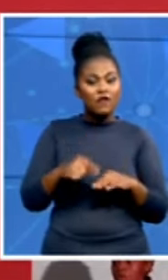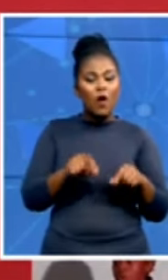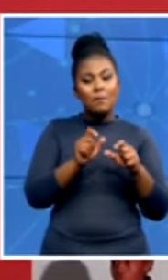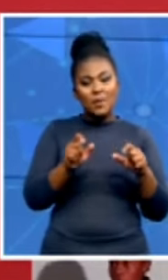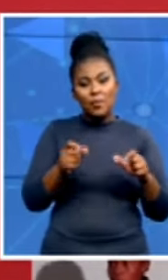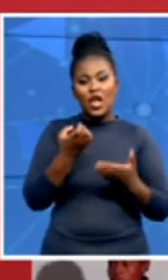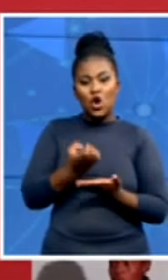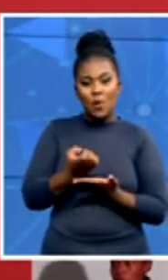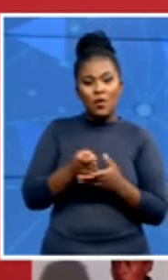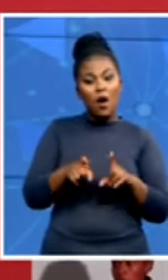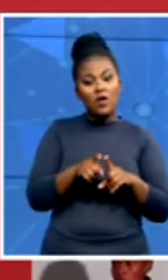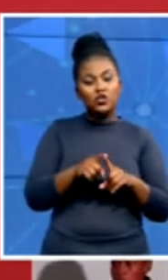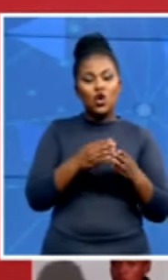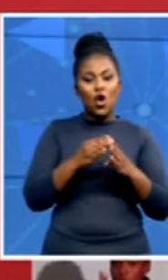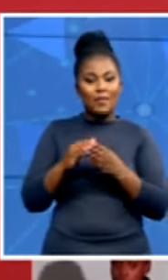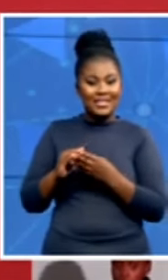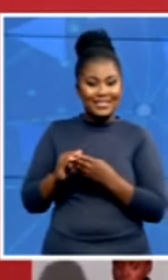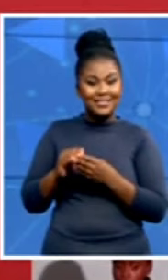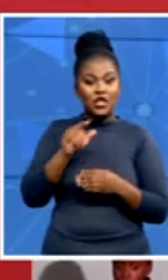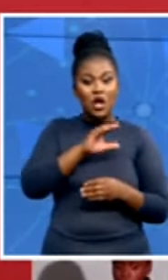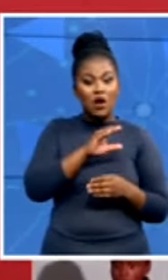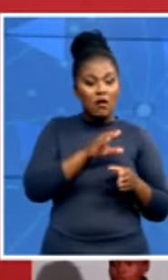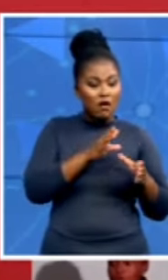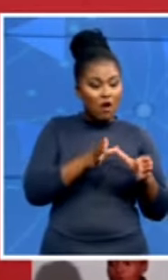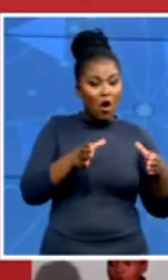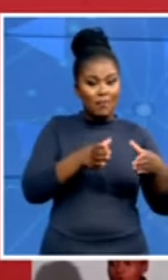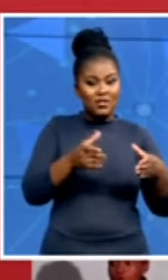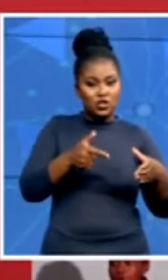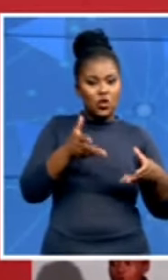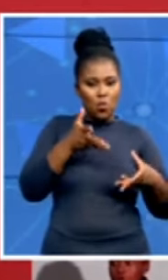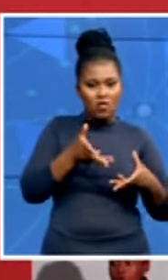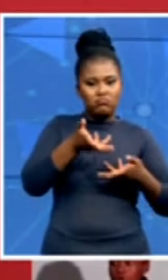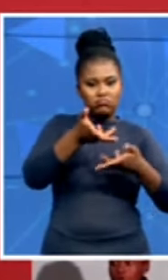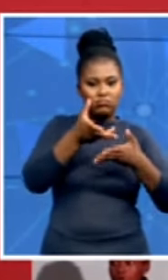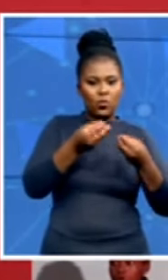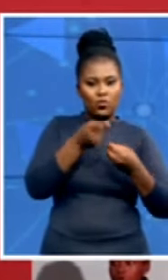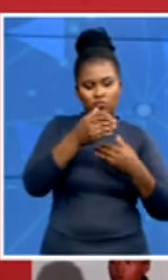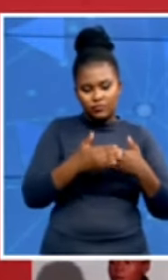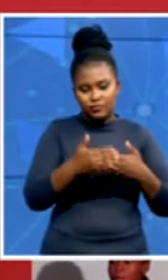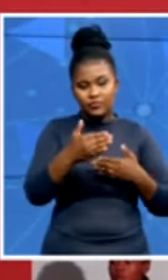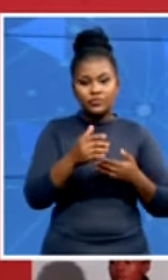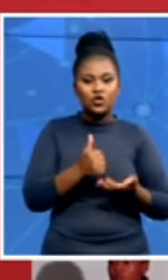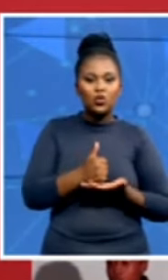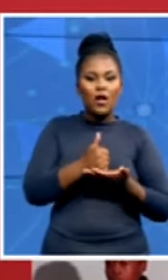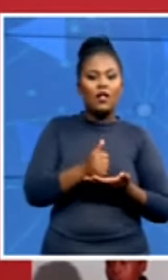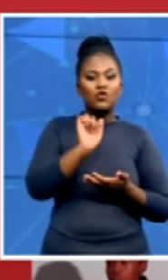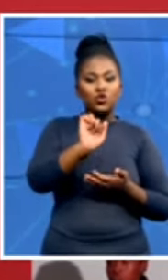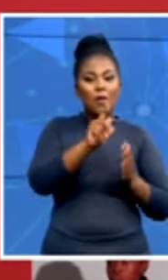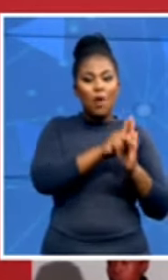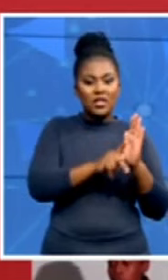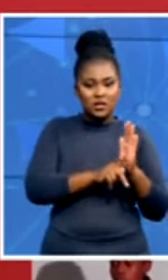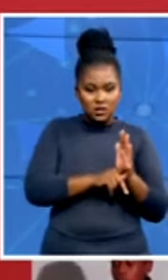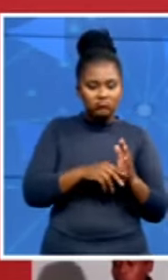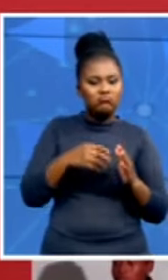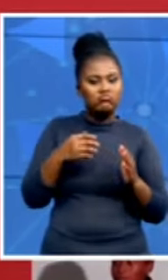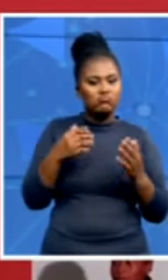Commission will be engaging with you going forward to assist in your policy efforts to transform the